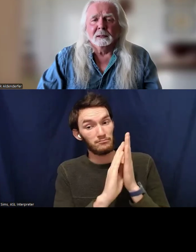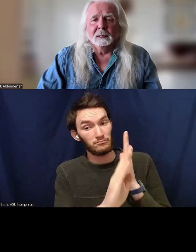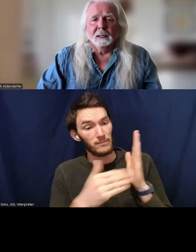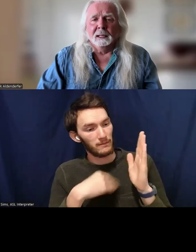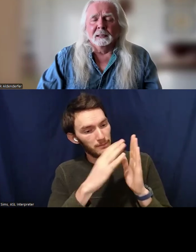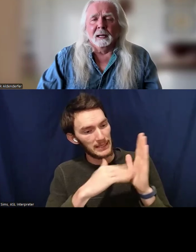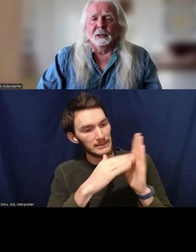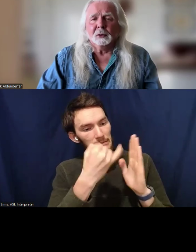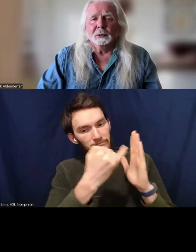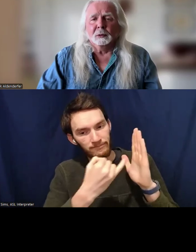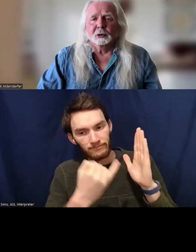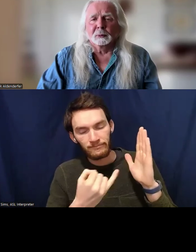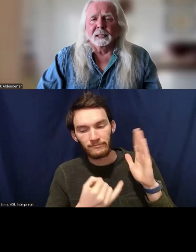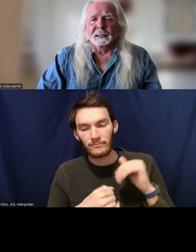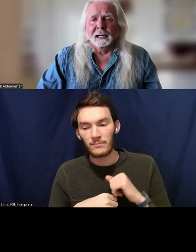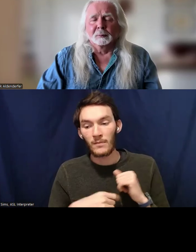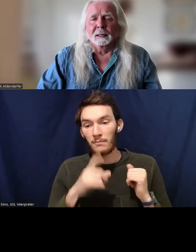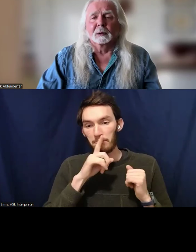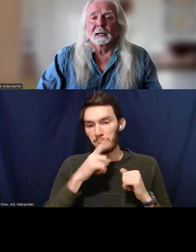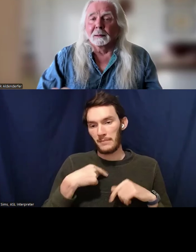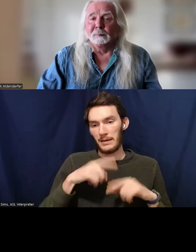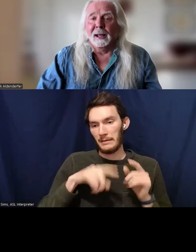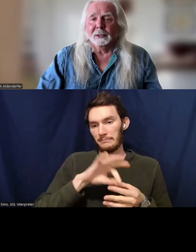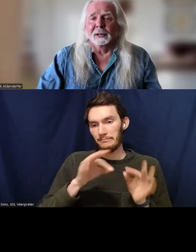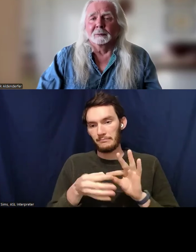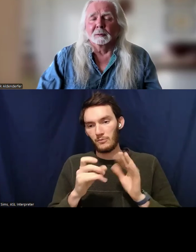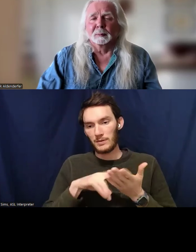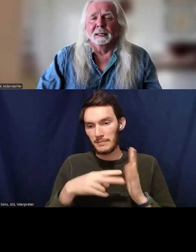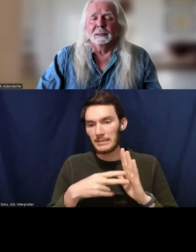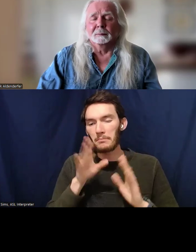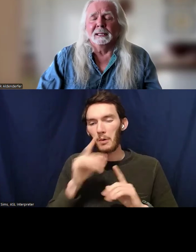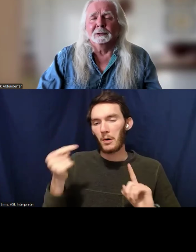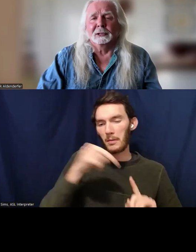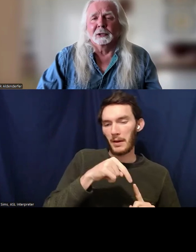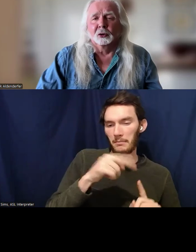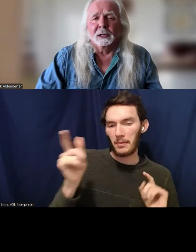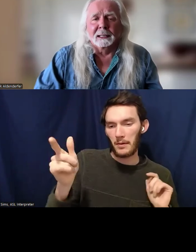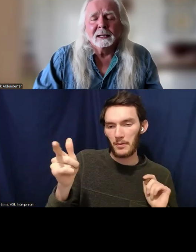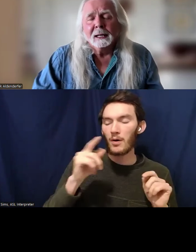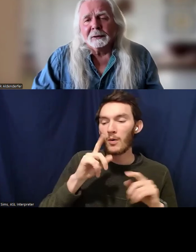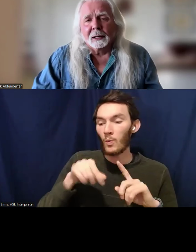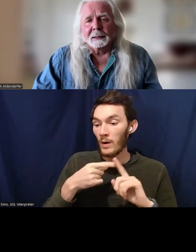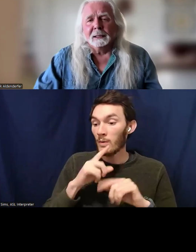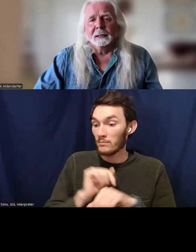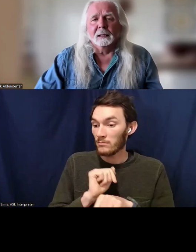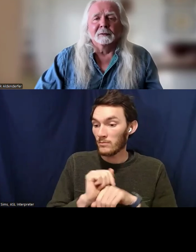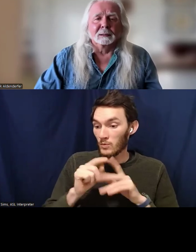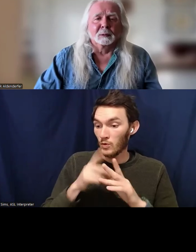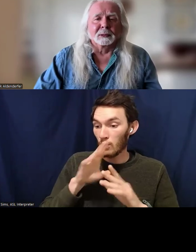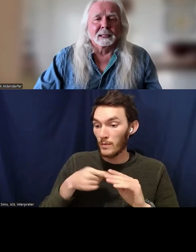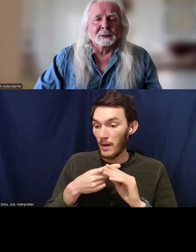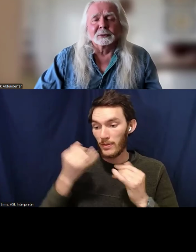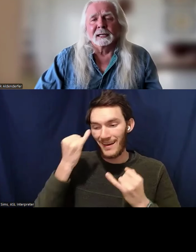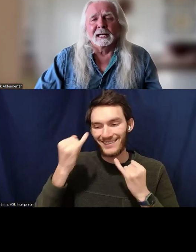box. And I'm not going to interpret that now, but I'm going to come back to that when we begin to take a look at the idea of